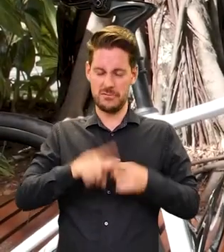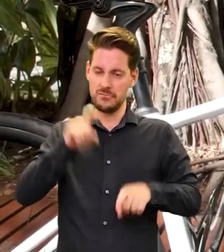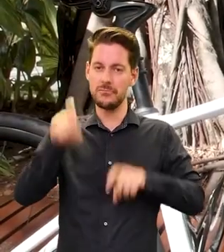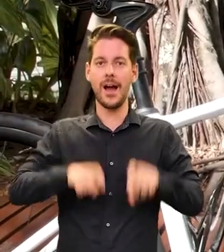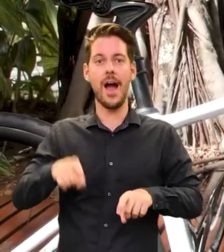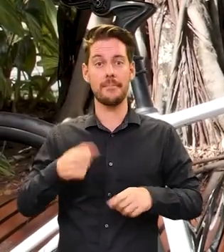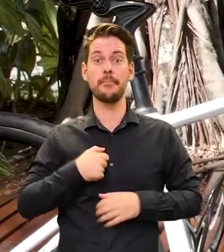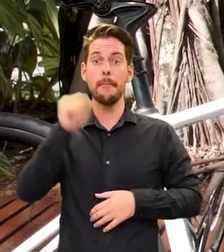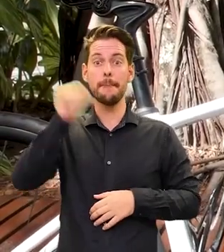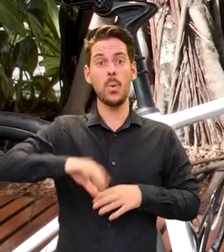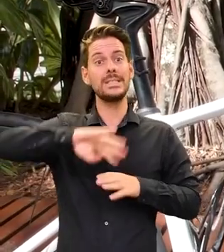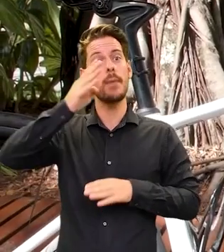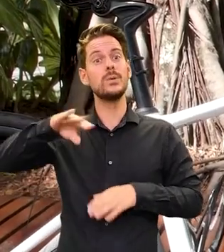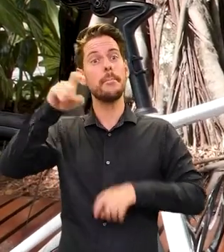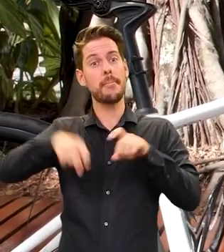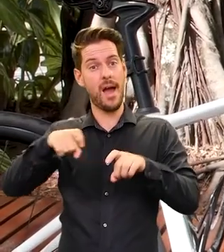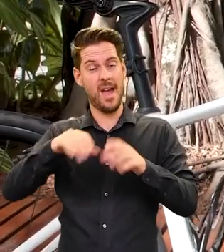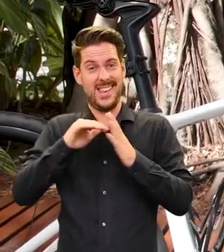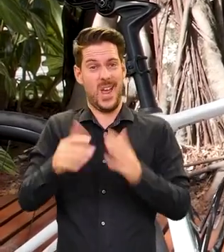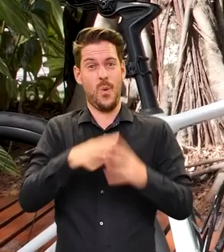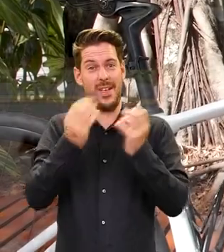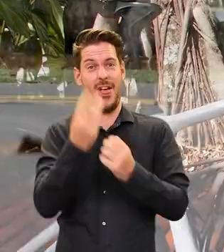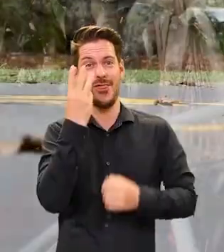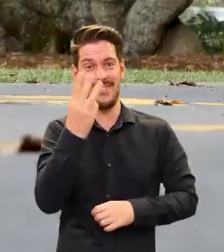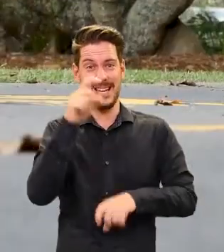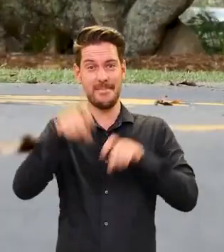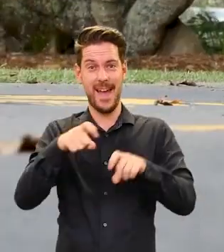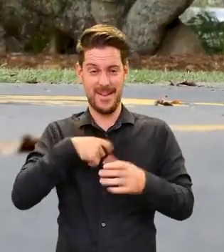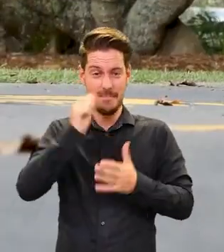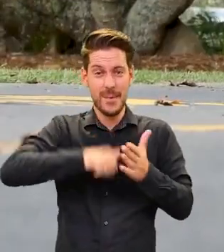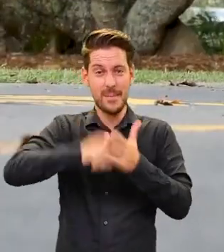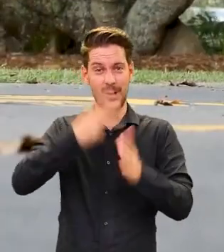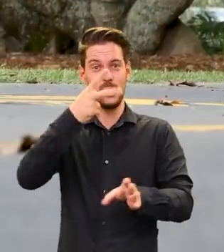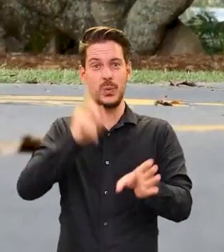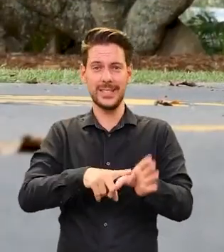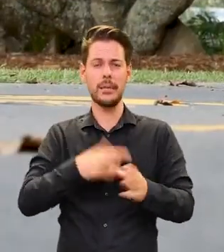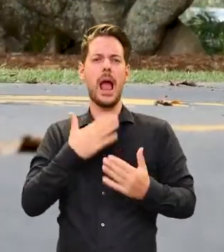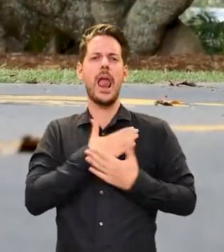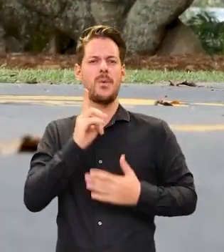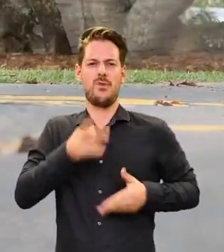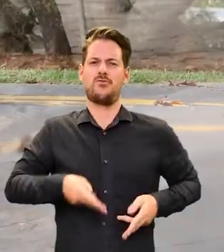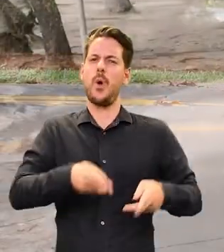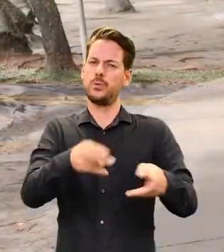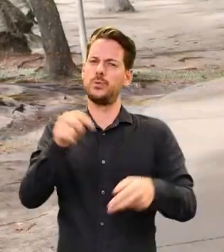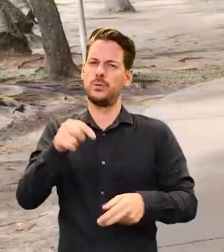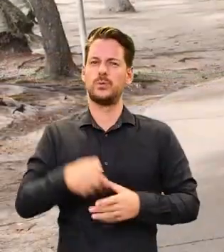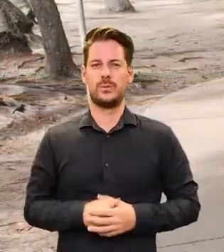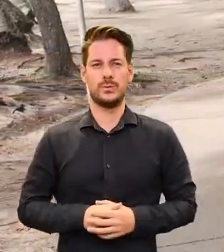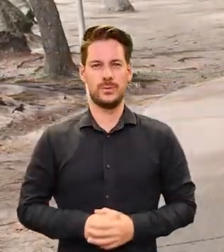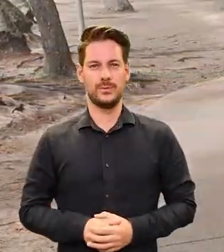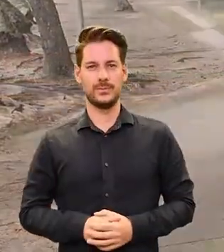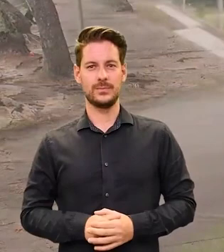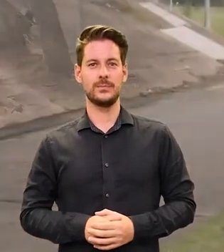I've just bought a mountain bike. I have three bikes now in 2 years, but I really love the road side of it better.